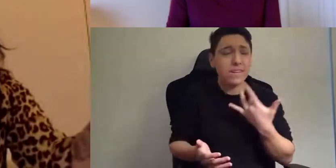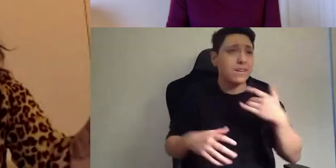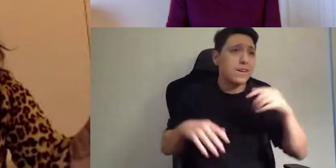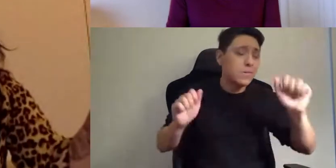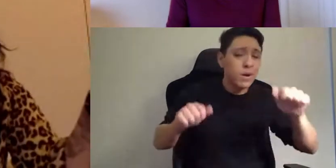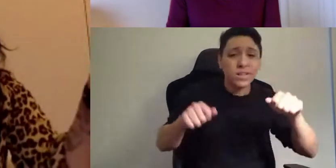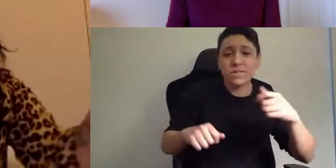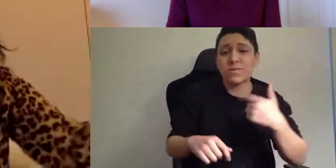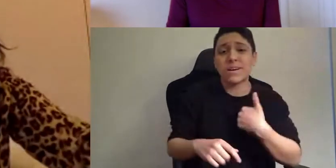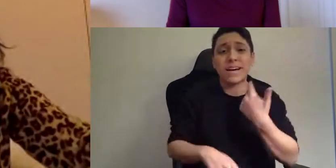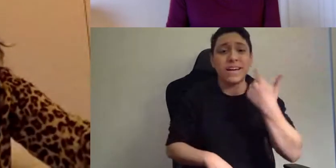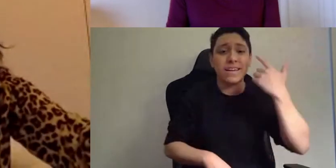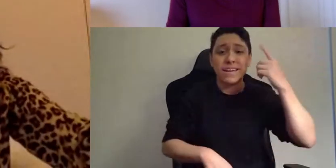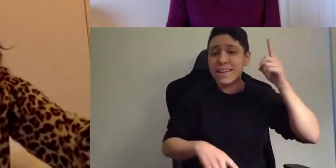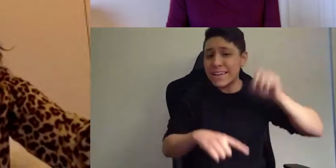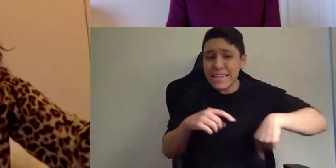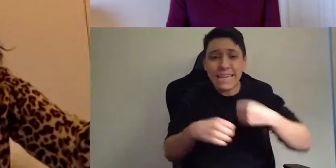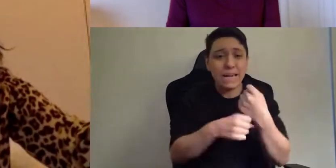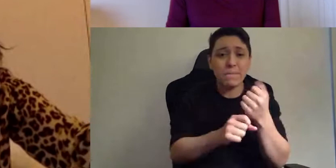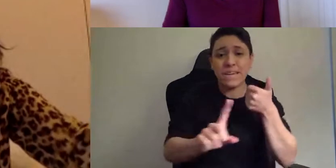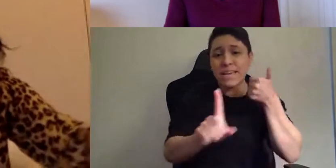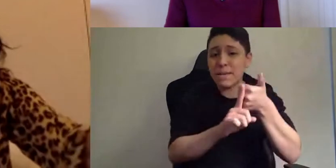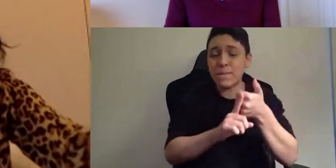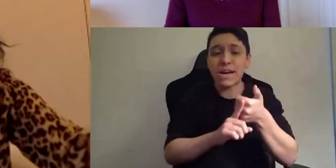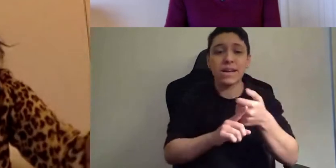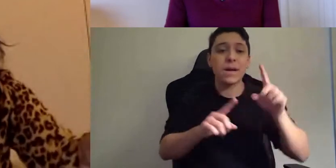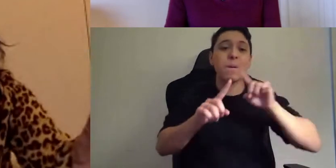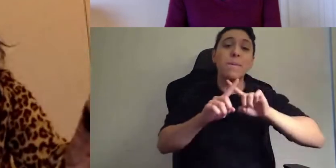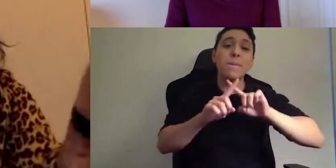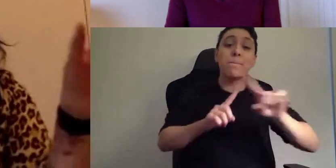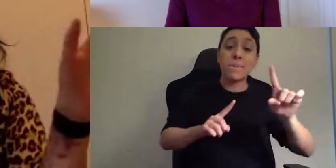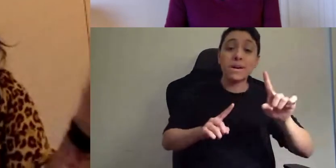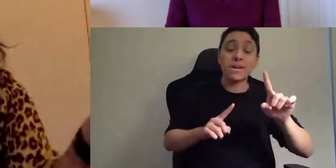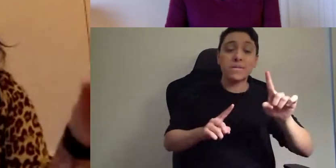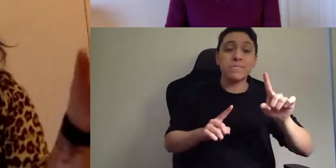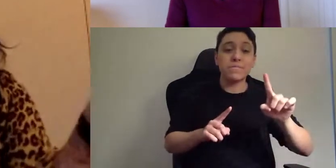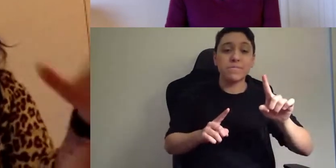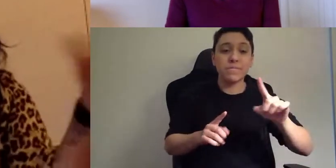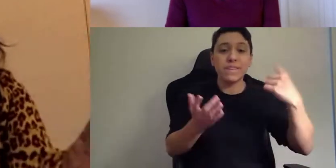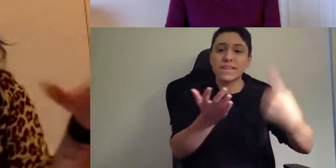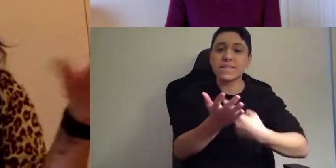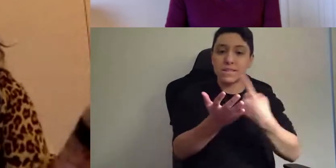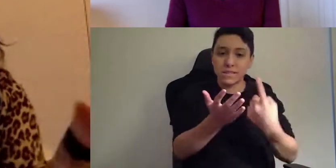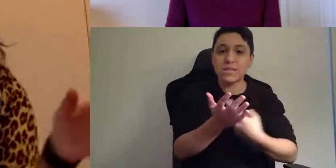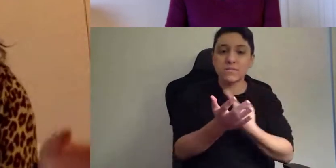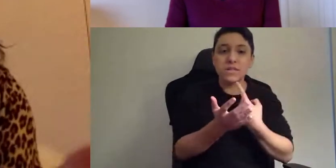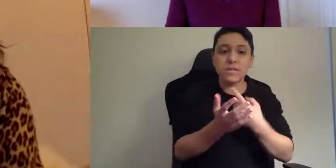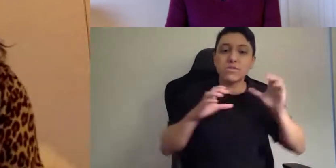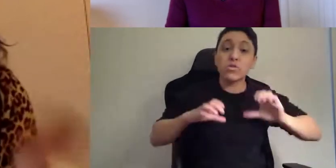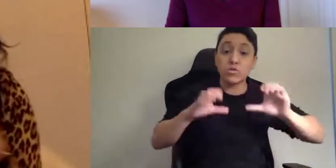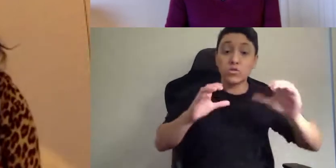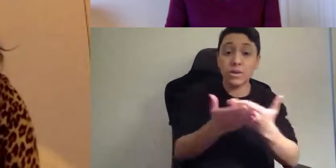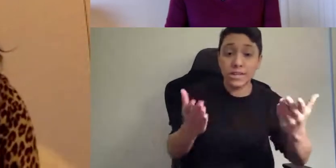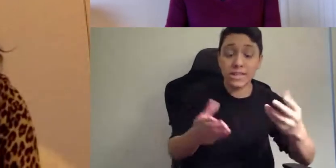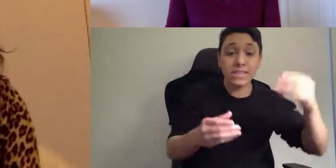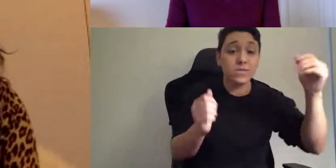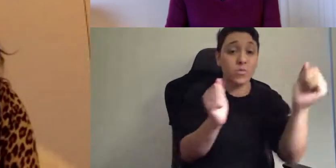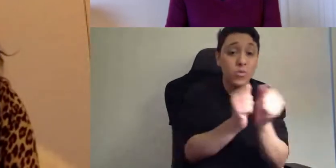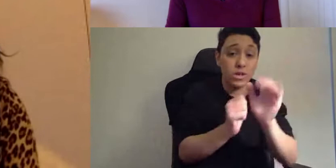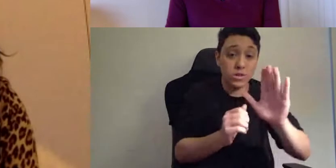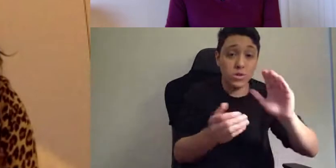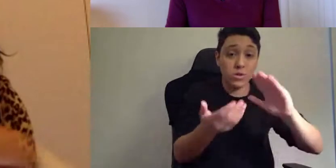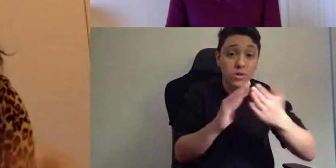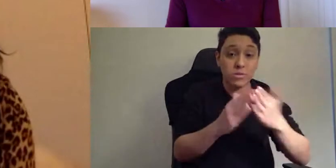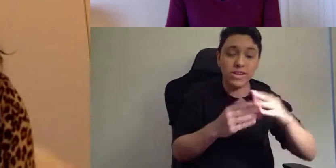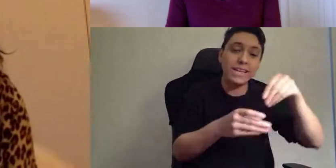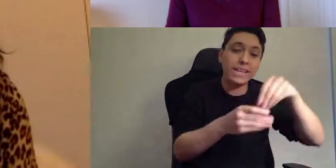make an impact, sometimes making that impact and risking towards making that impact and in community also has some